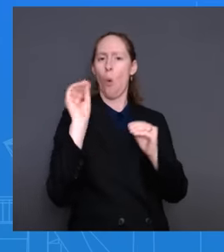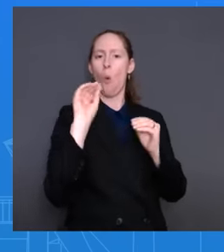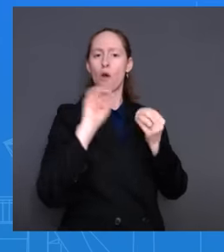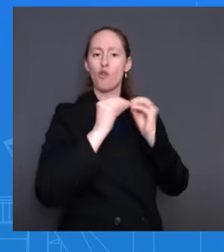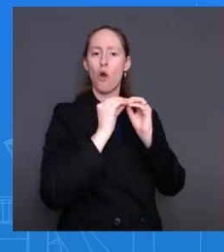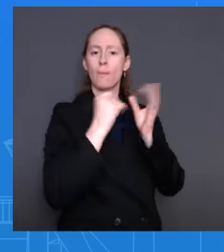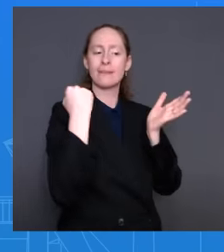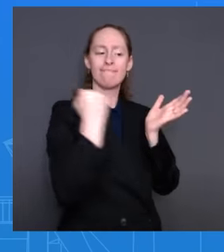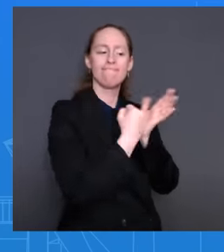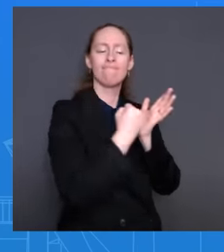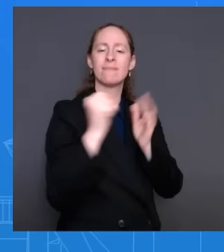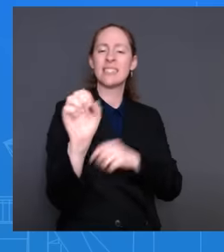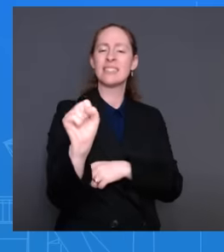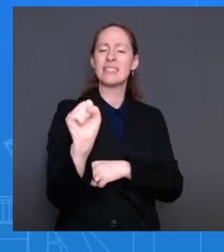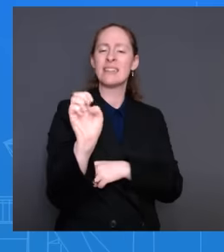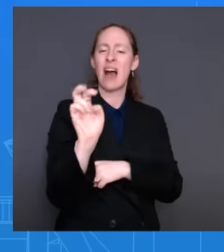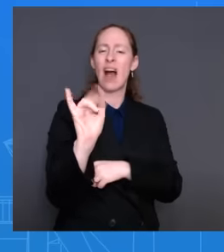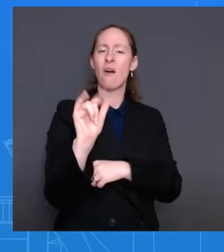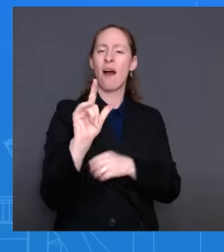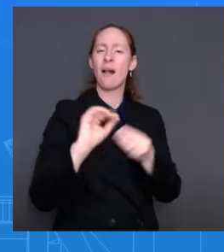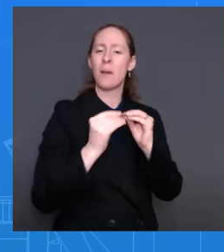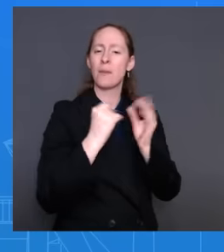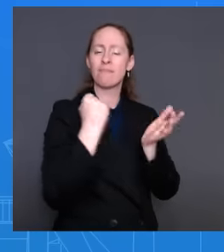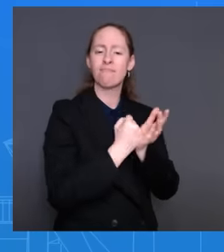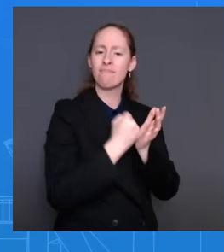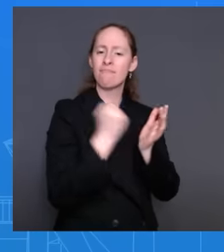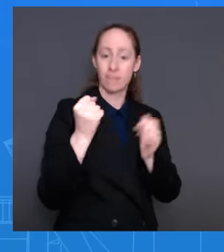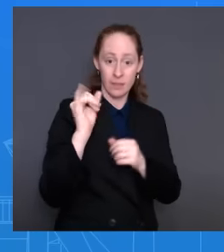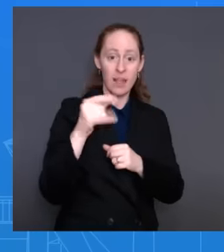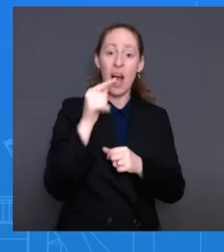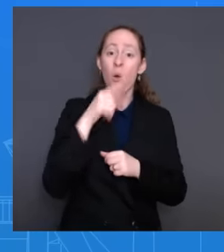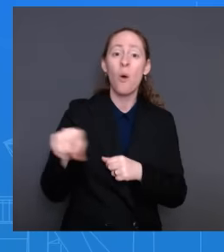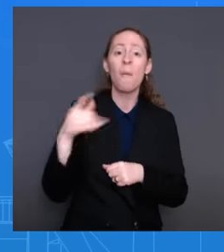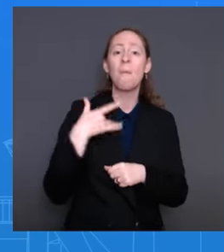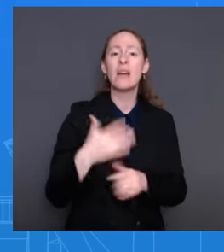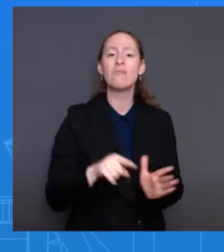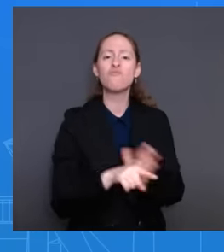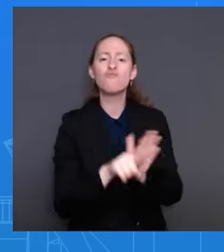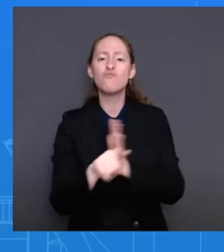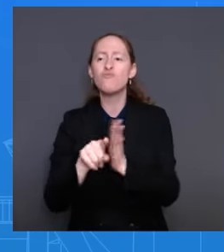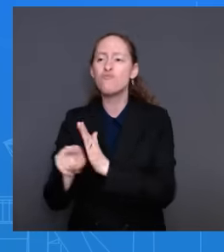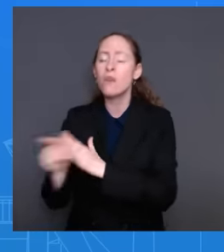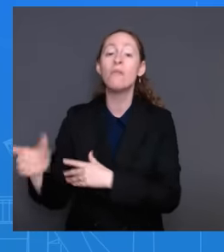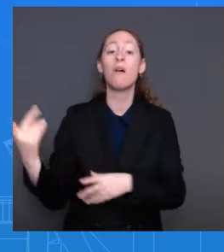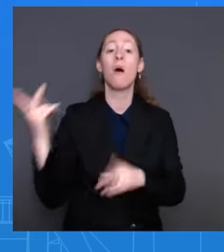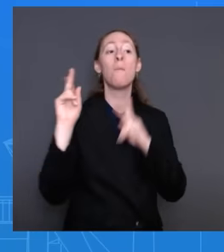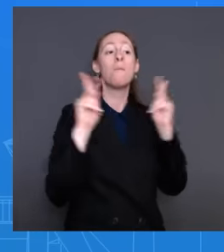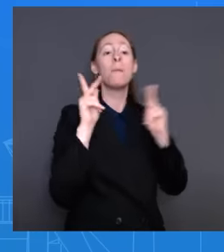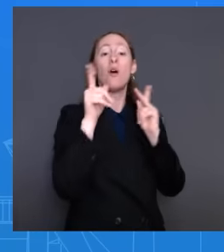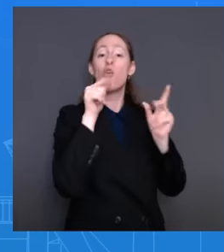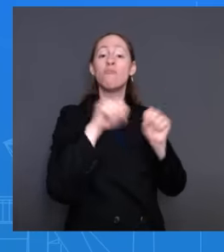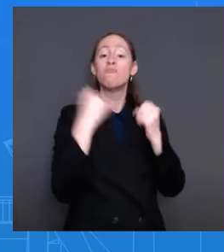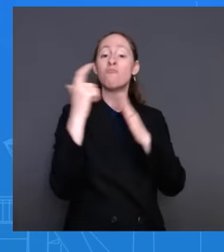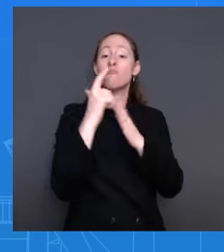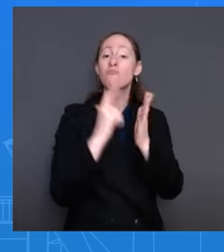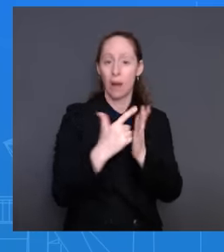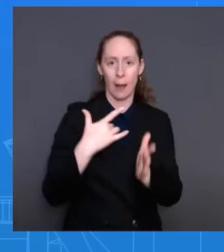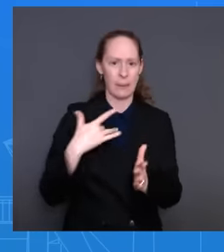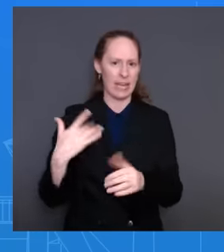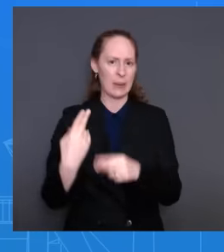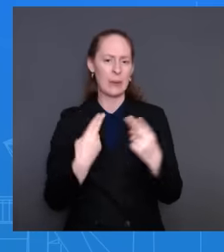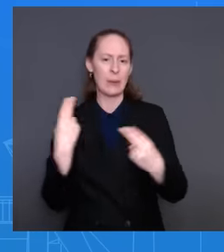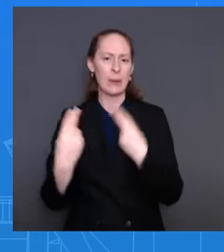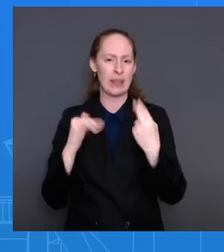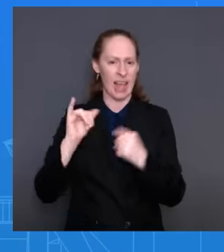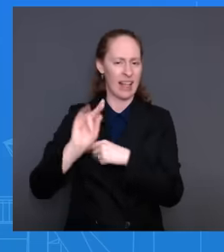terrorists and criminals. This is something that that we have seen more and more pop up across the country. And so